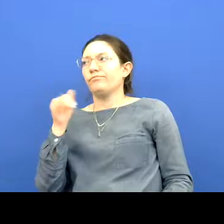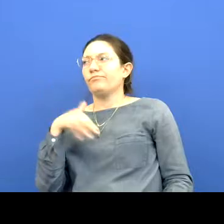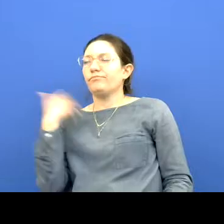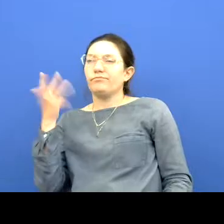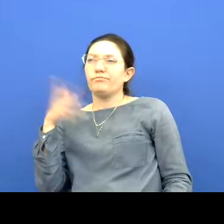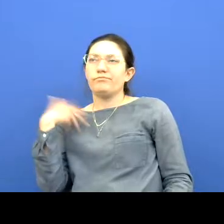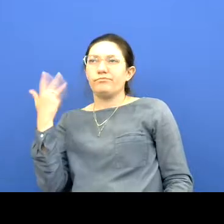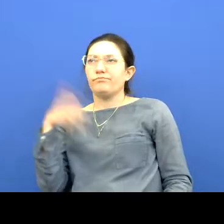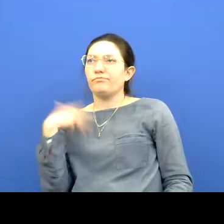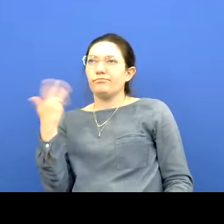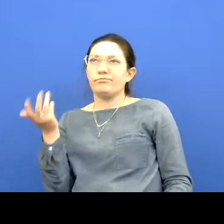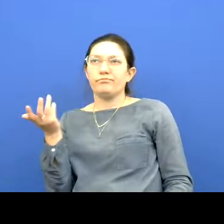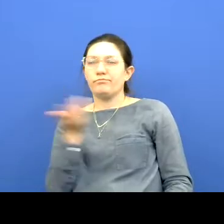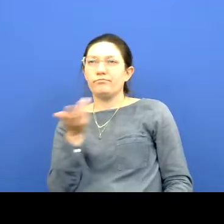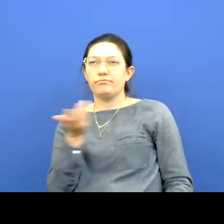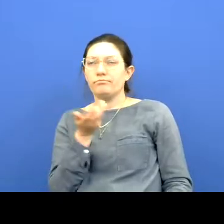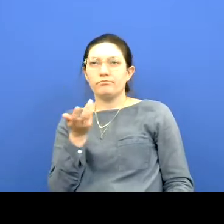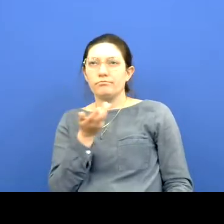like